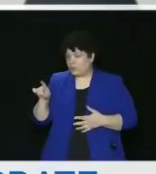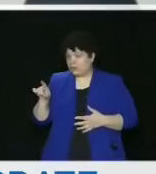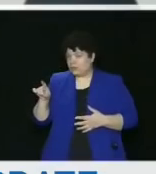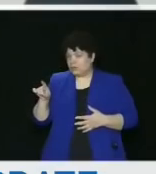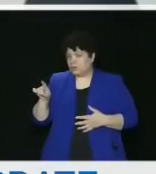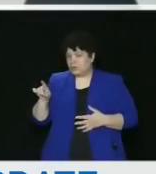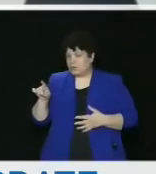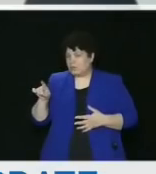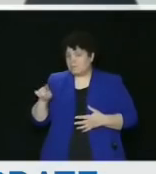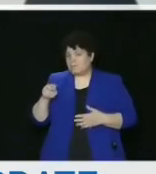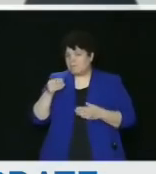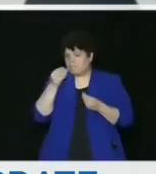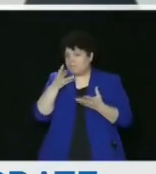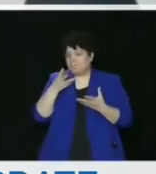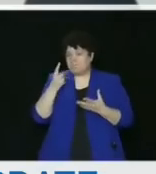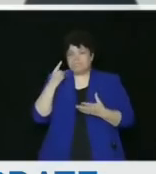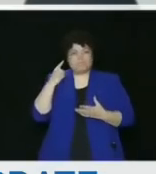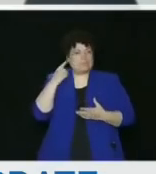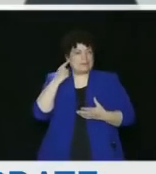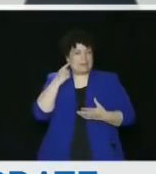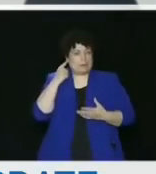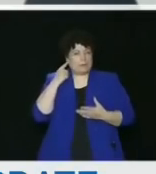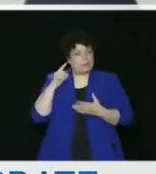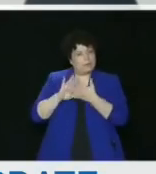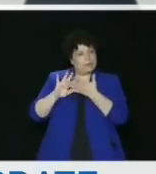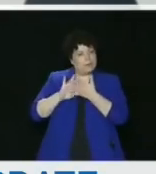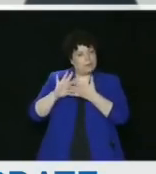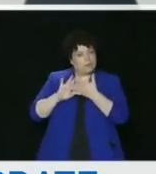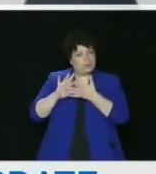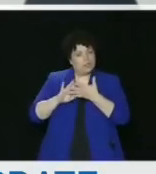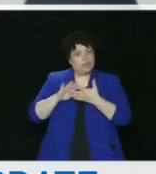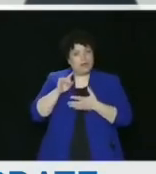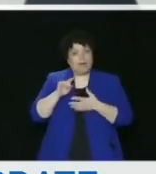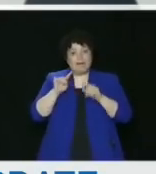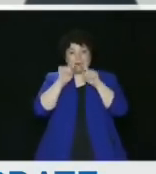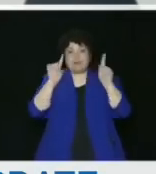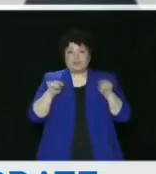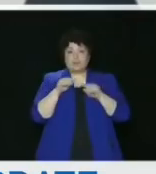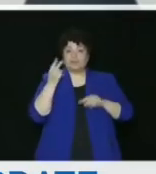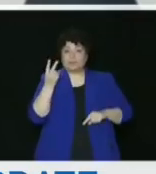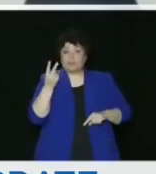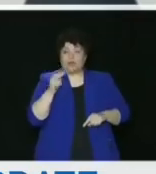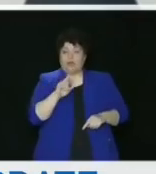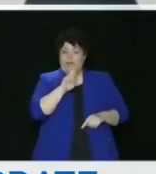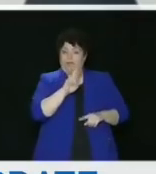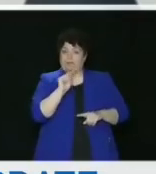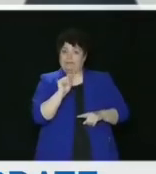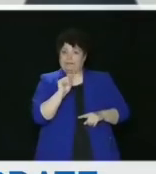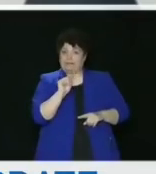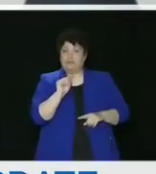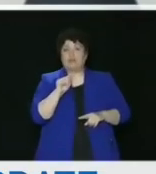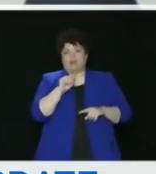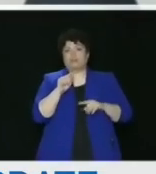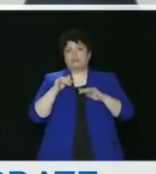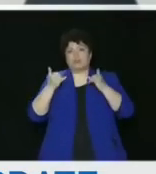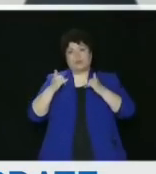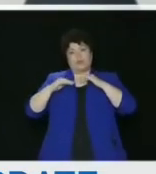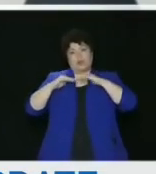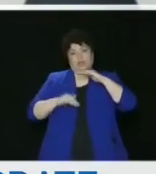because the sound was problematic. It's on slide 2. The national RT value went below